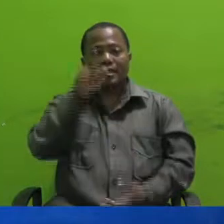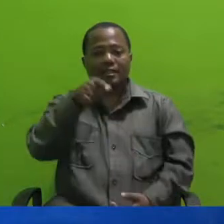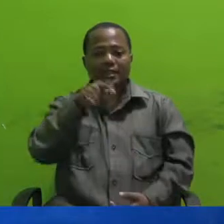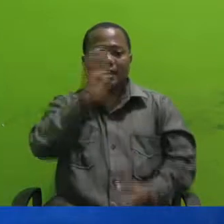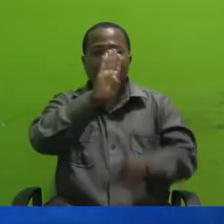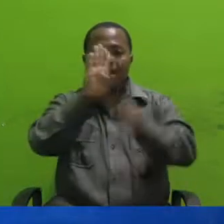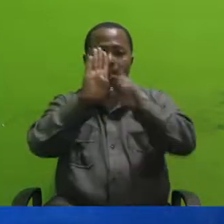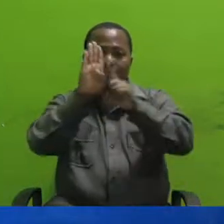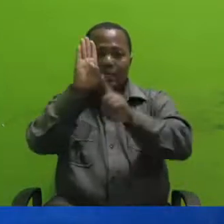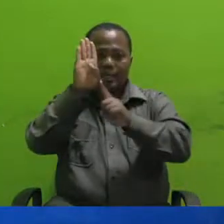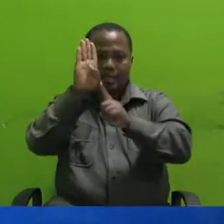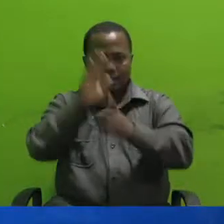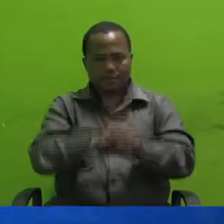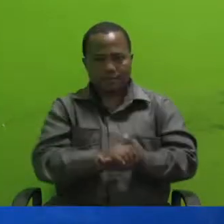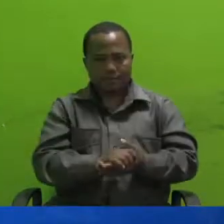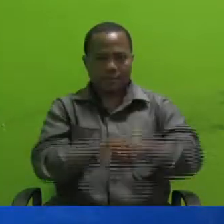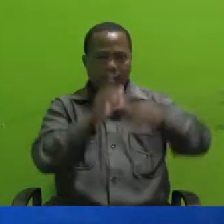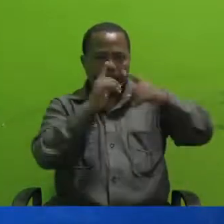beta